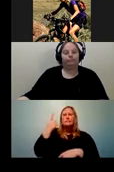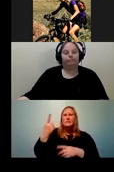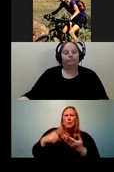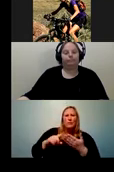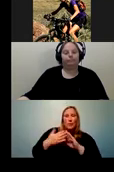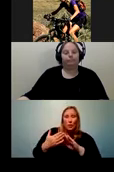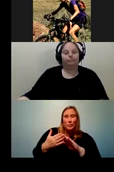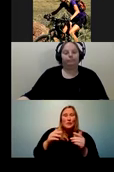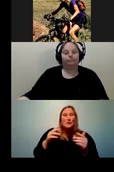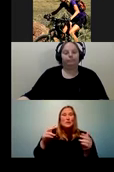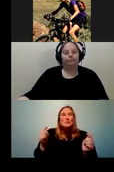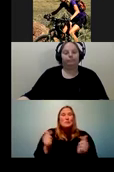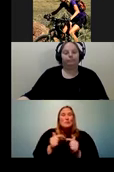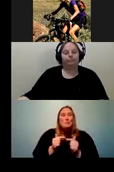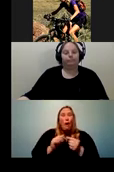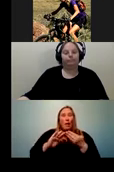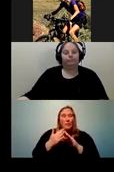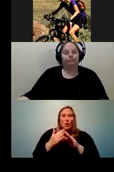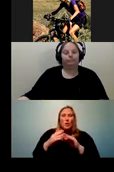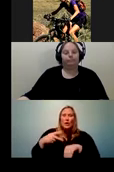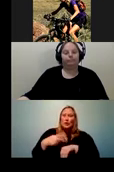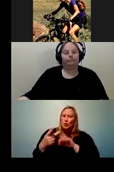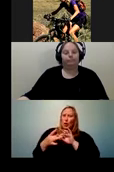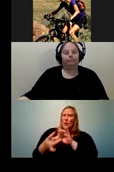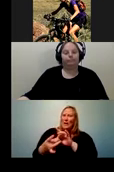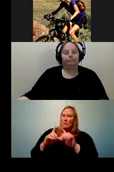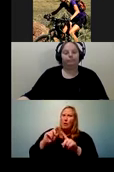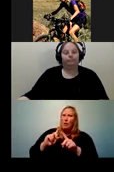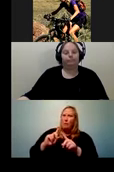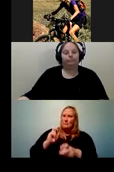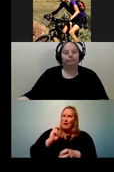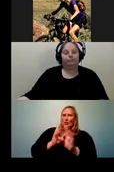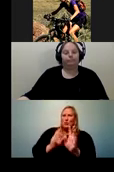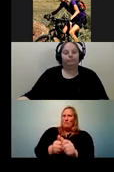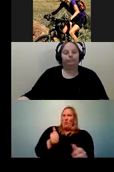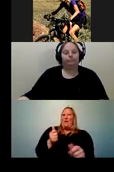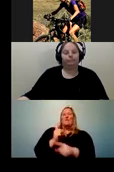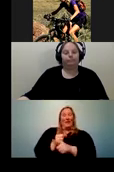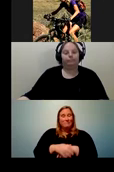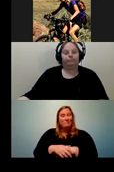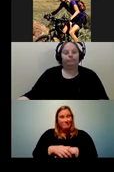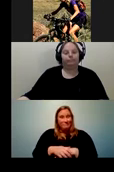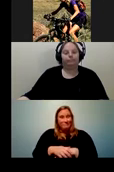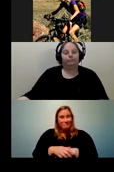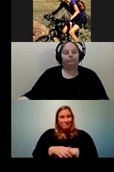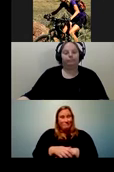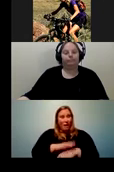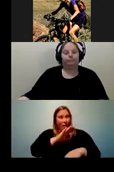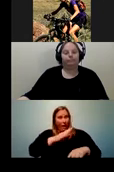small communities, dual relationships are very hard to avoid. They sure are. Being a person's counselor and also your plumber,